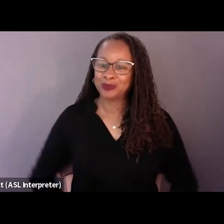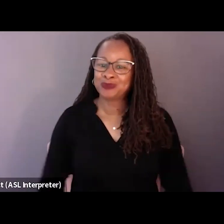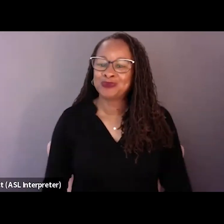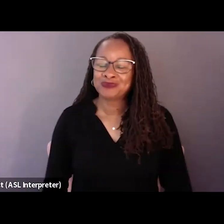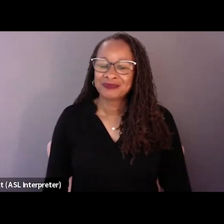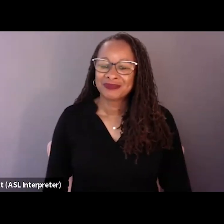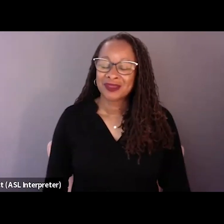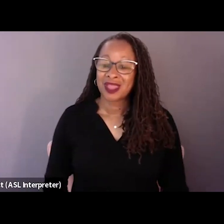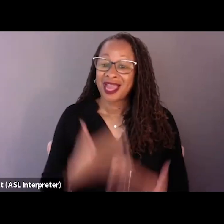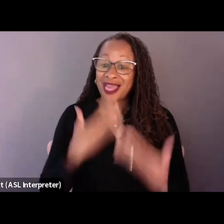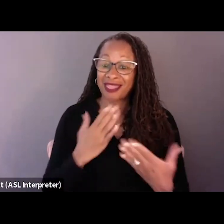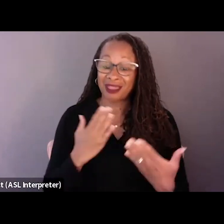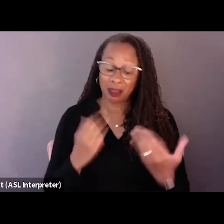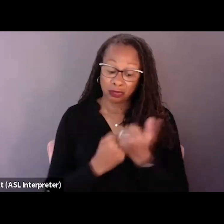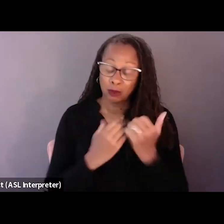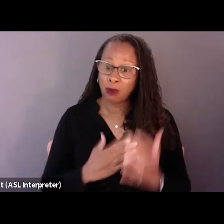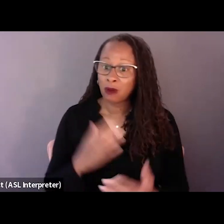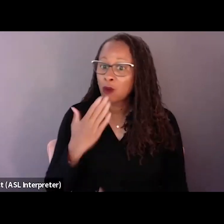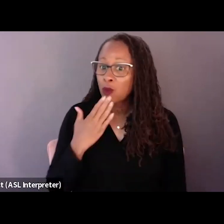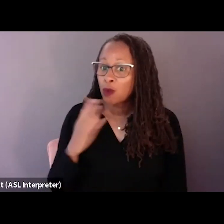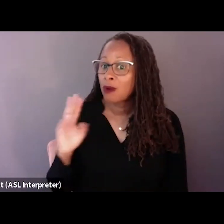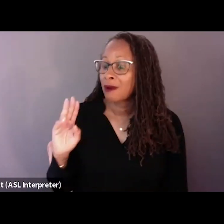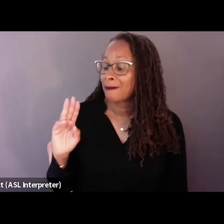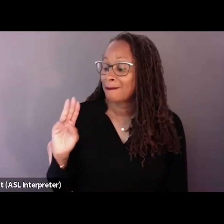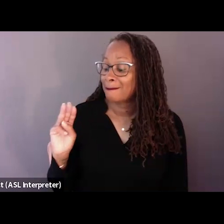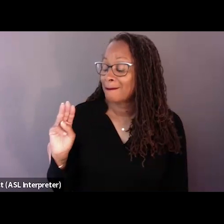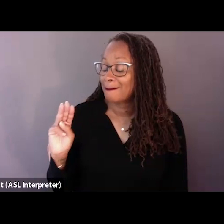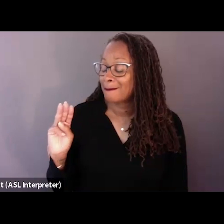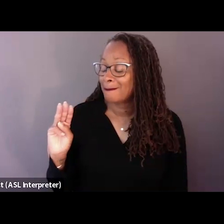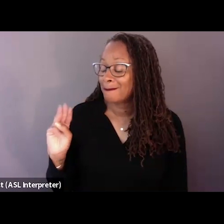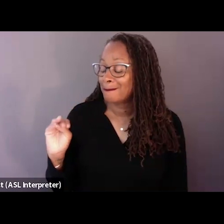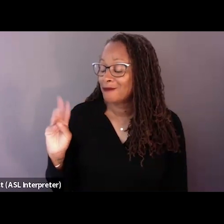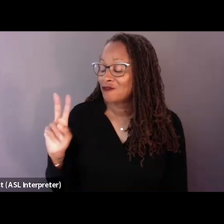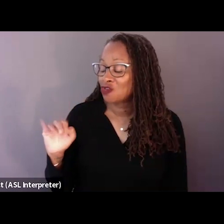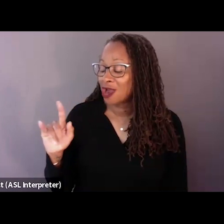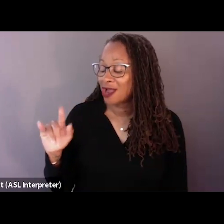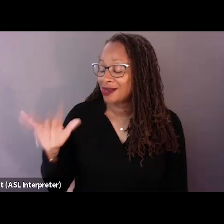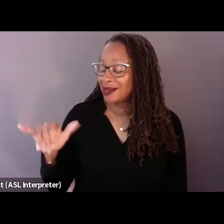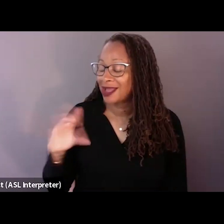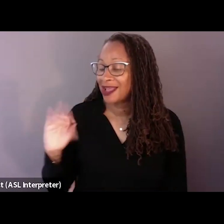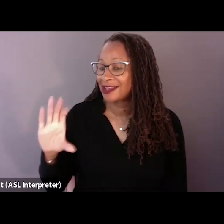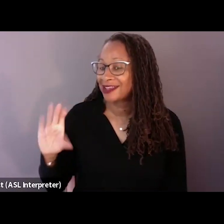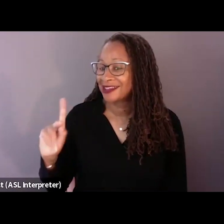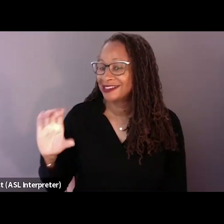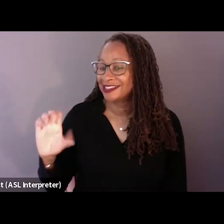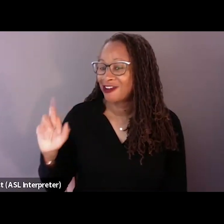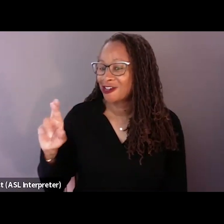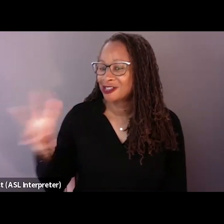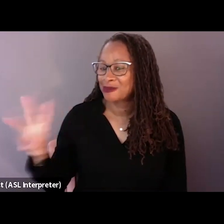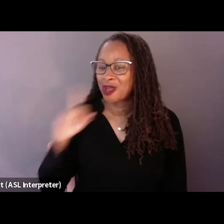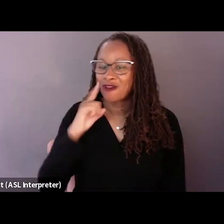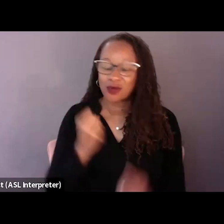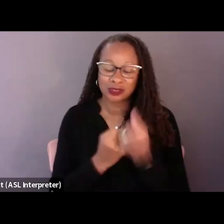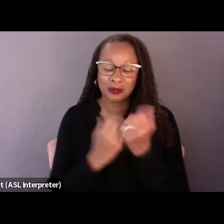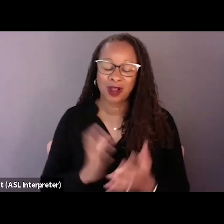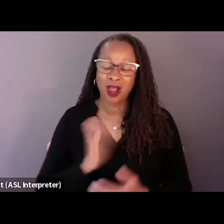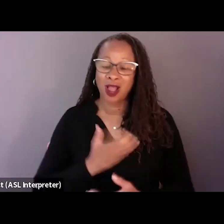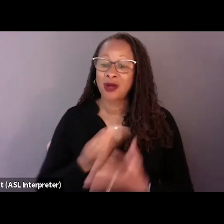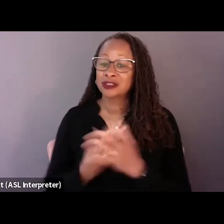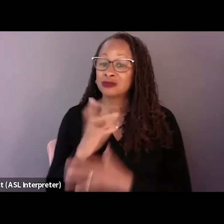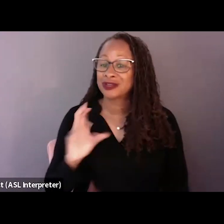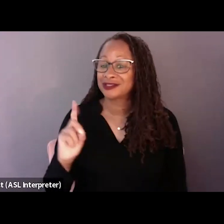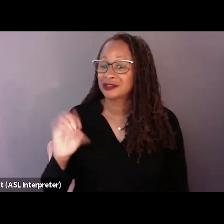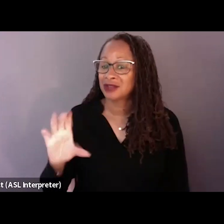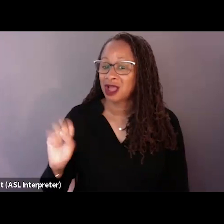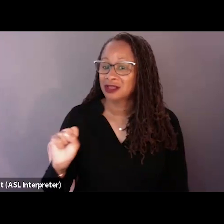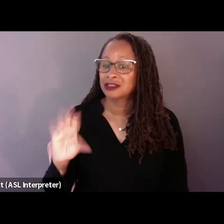to thank our media sponsors, Variety, and KCRW for sponsoring our SpringDocs showcase.